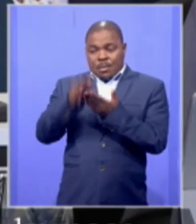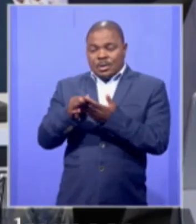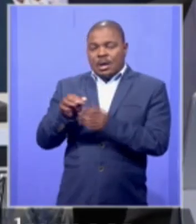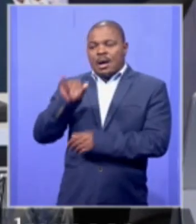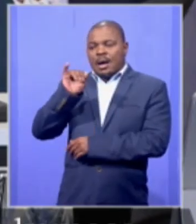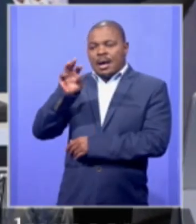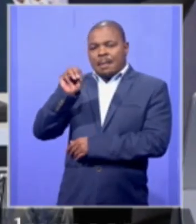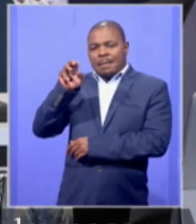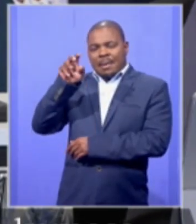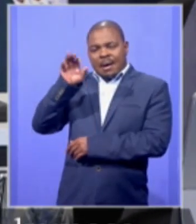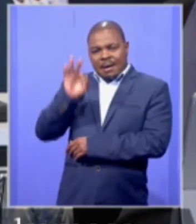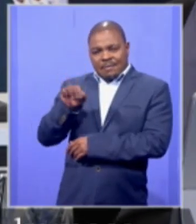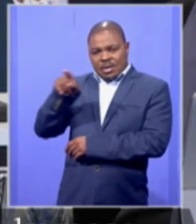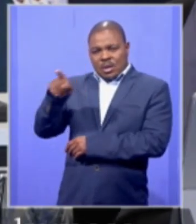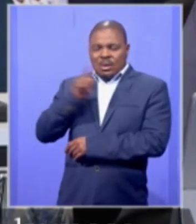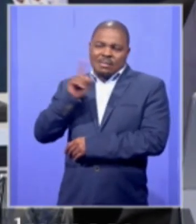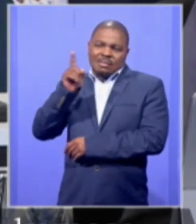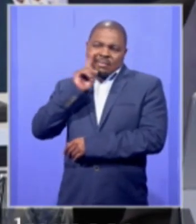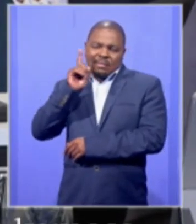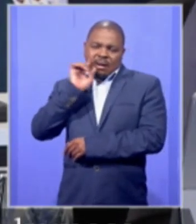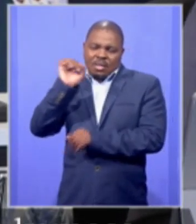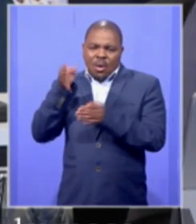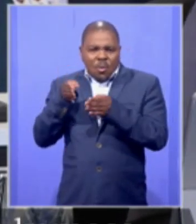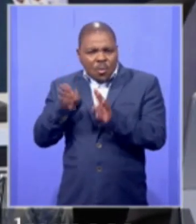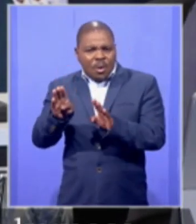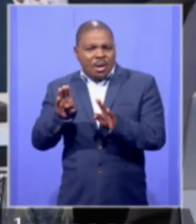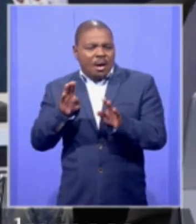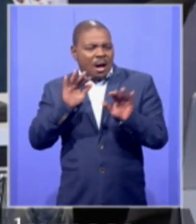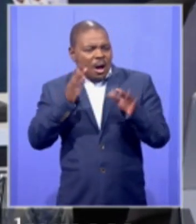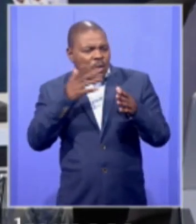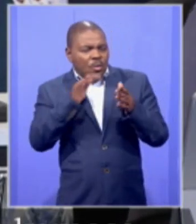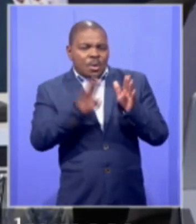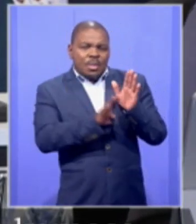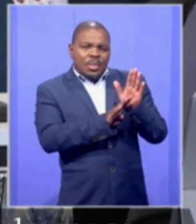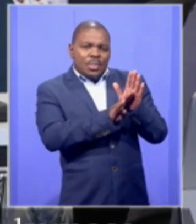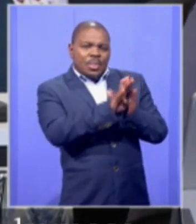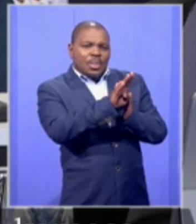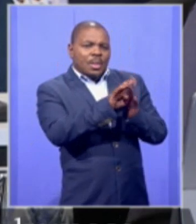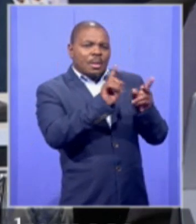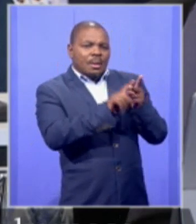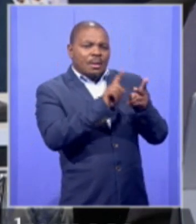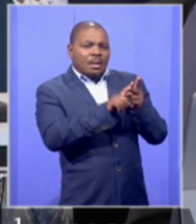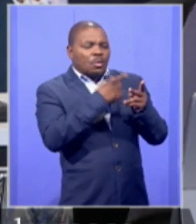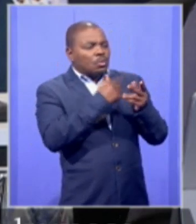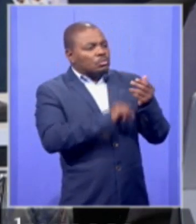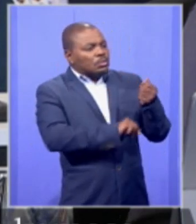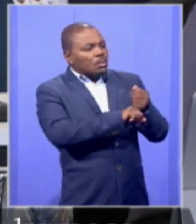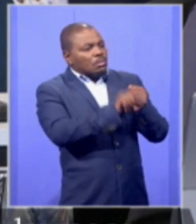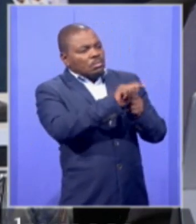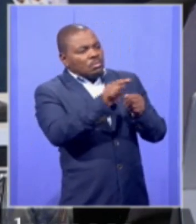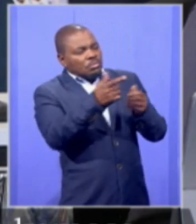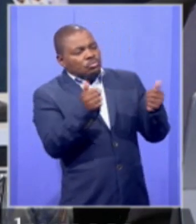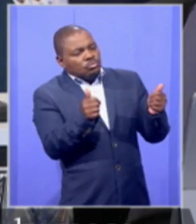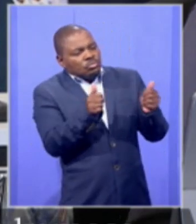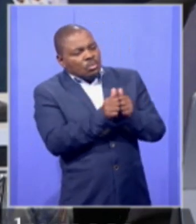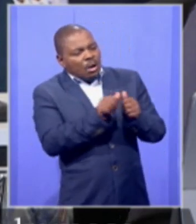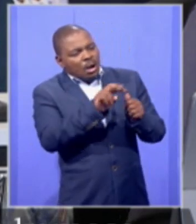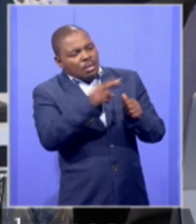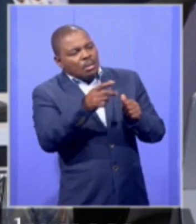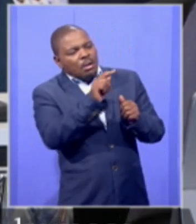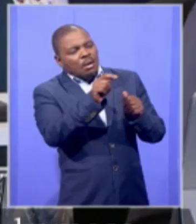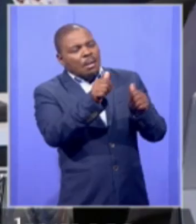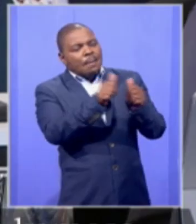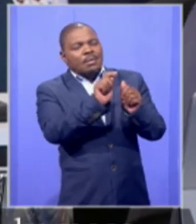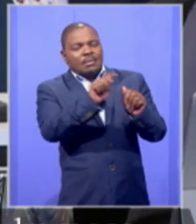IMF to lead a review of ways to strengthen and improve the sovereign debt architecture in collaboration with key